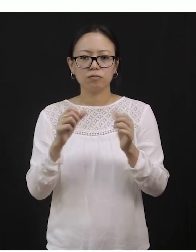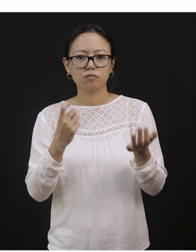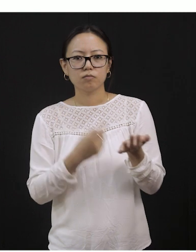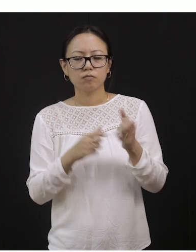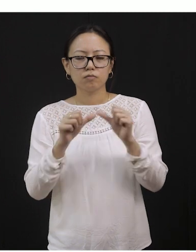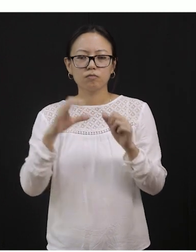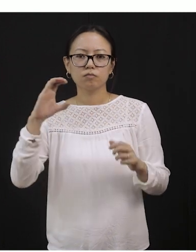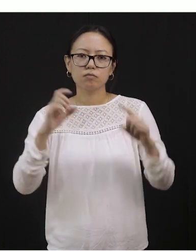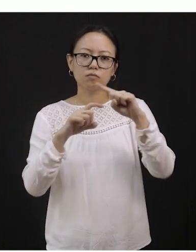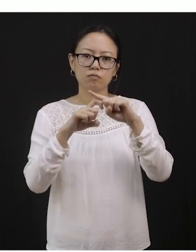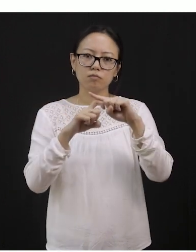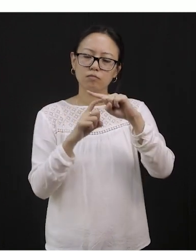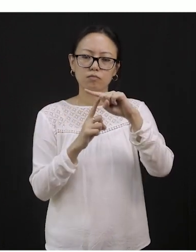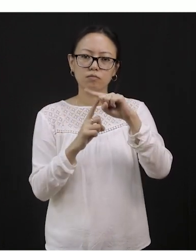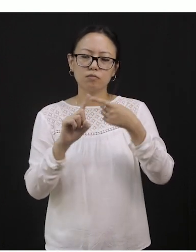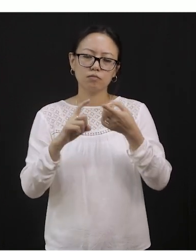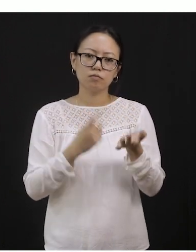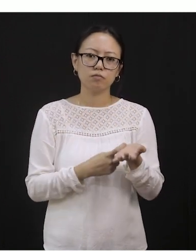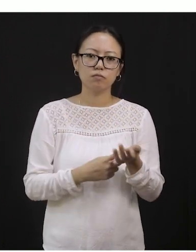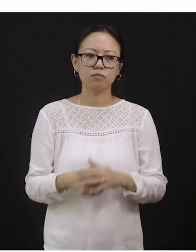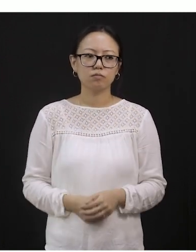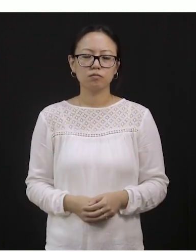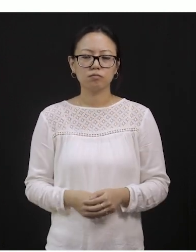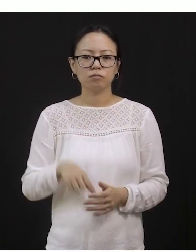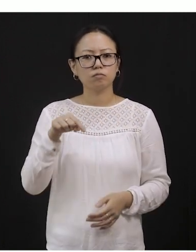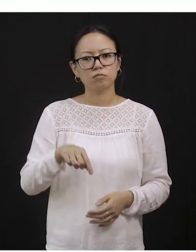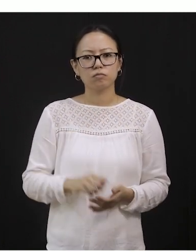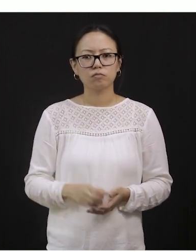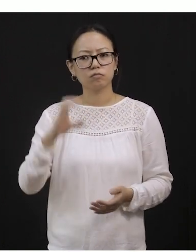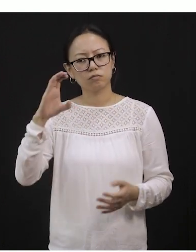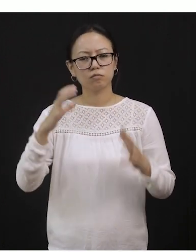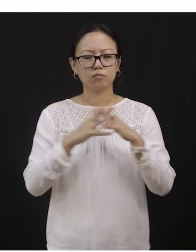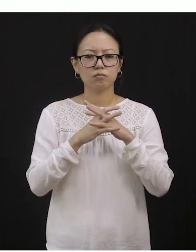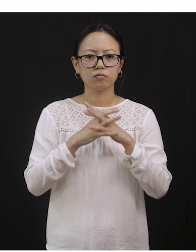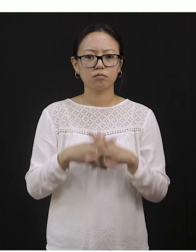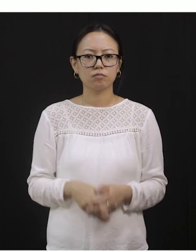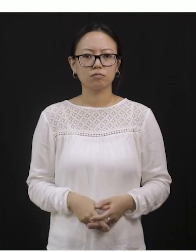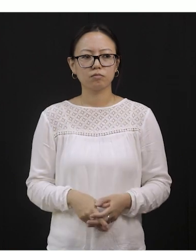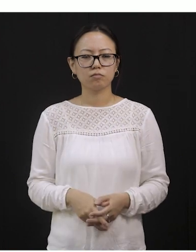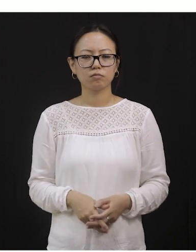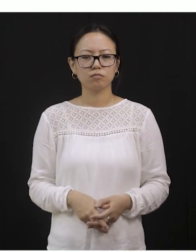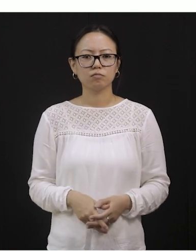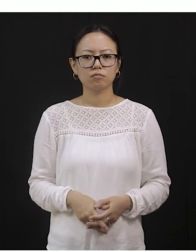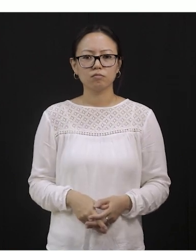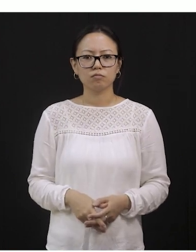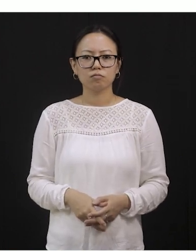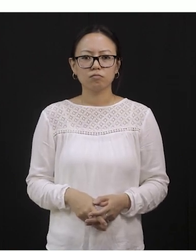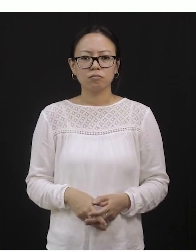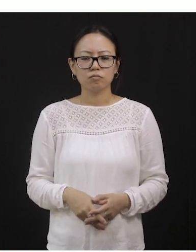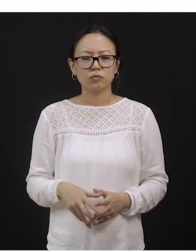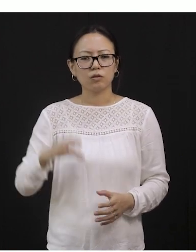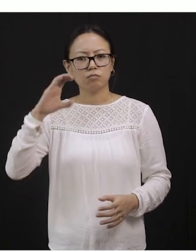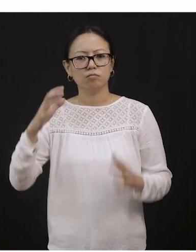doing it together. Now this classwork session is the most interesting session for me because I get to, have fun